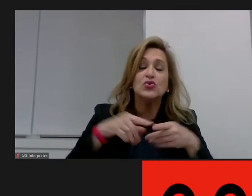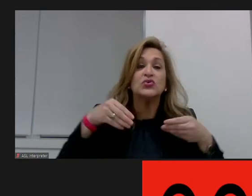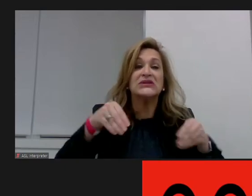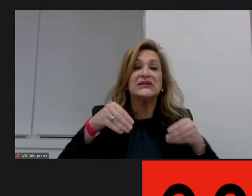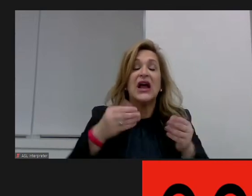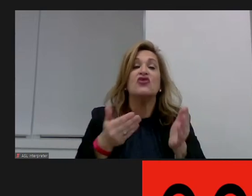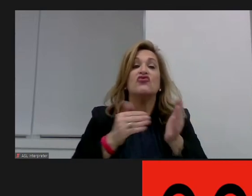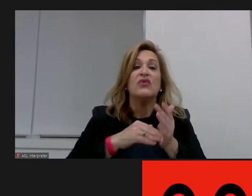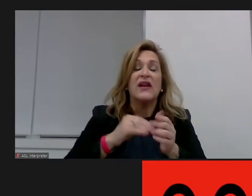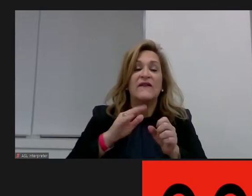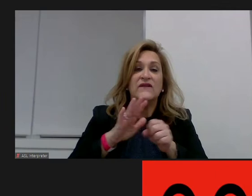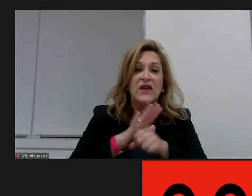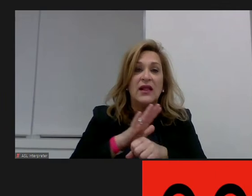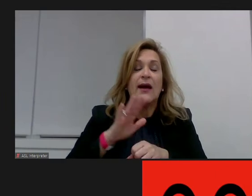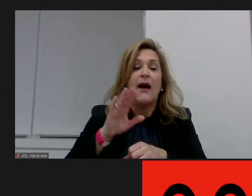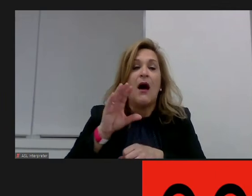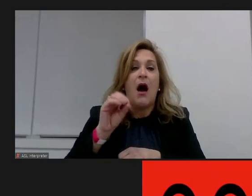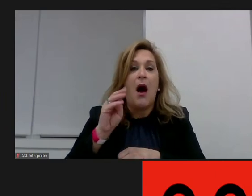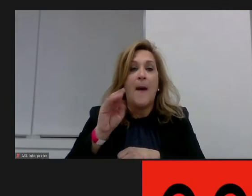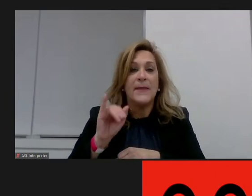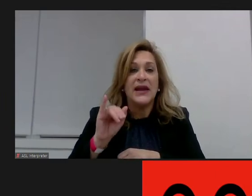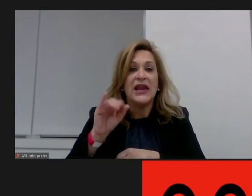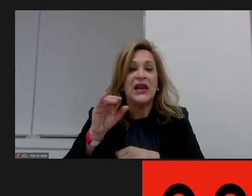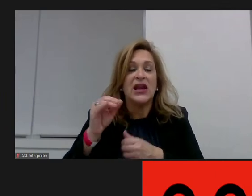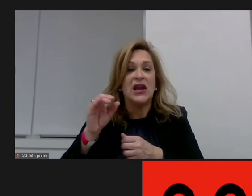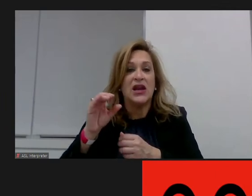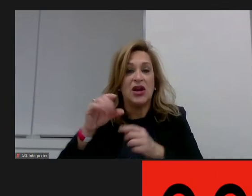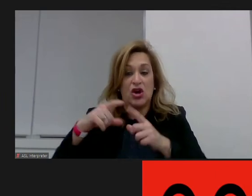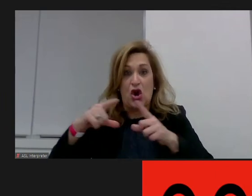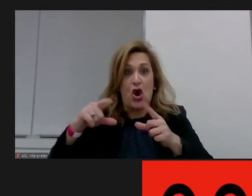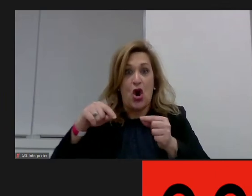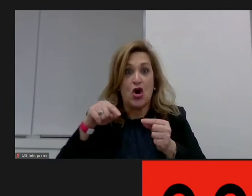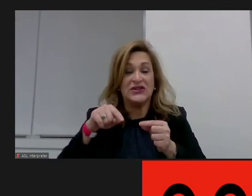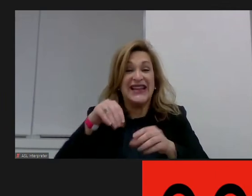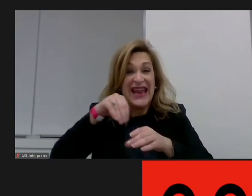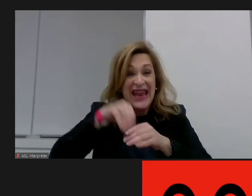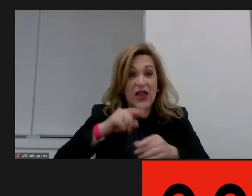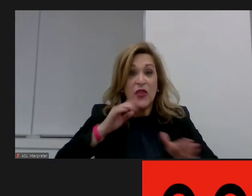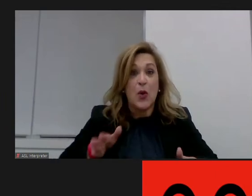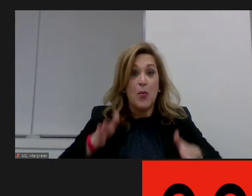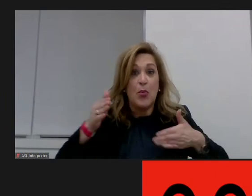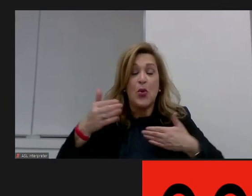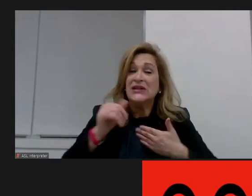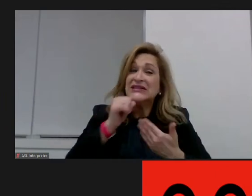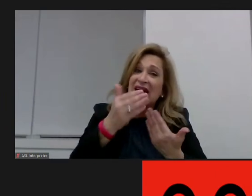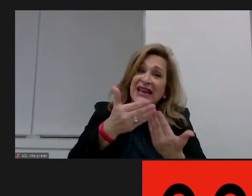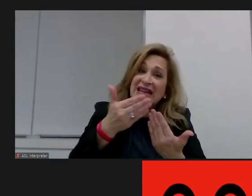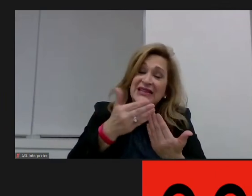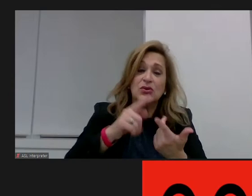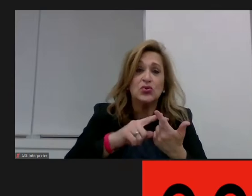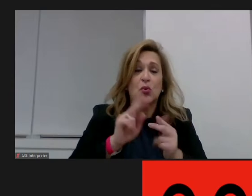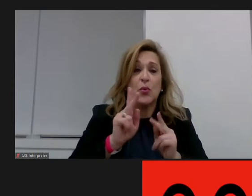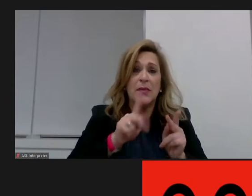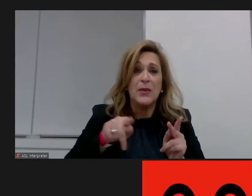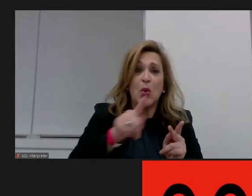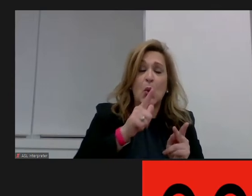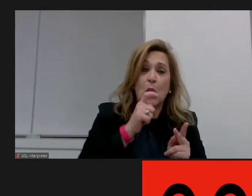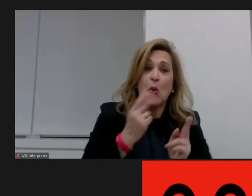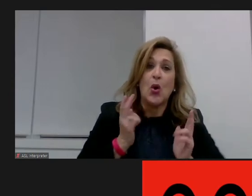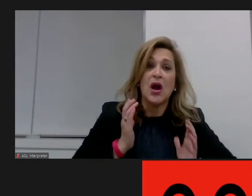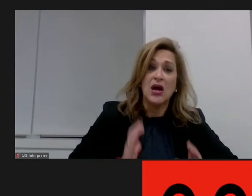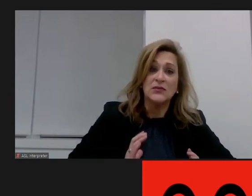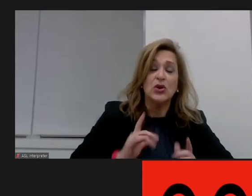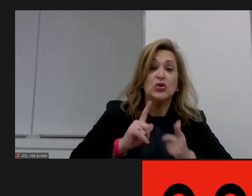refill Omni cards in the booth because it's too inconvenient and impractical to expect customers to go to